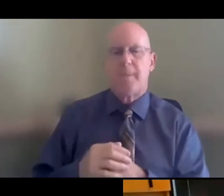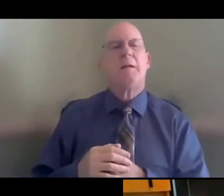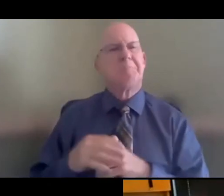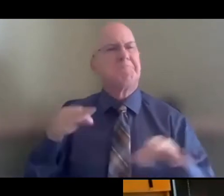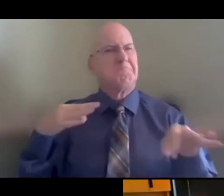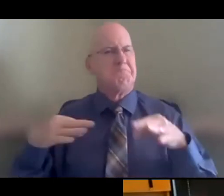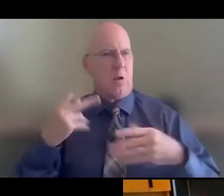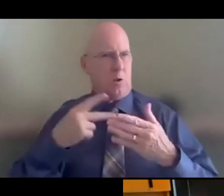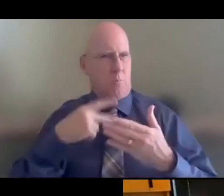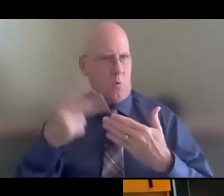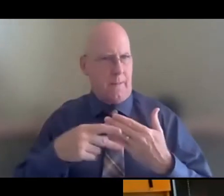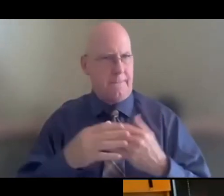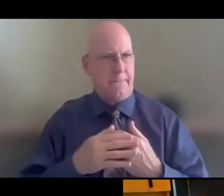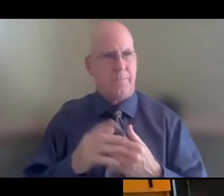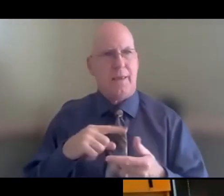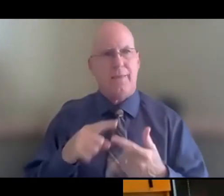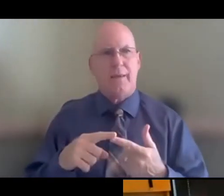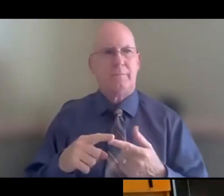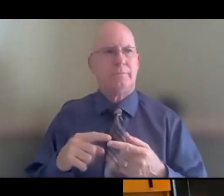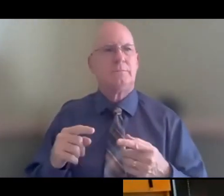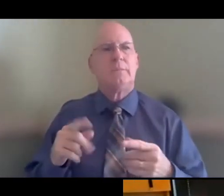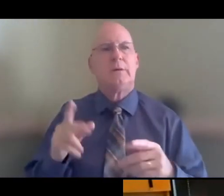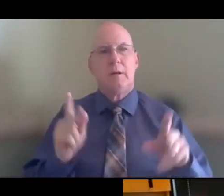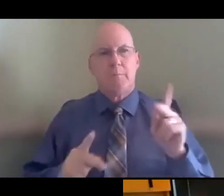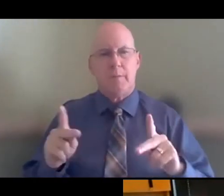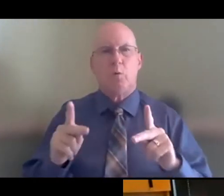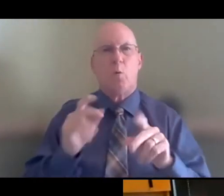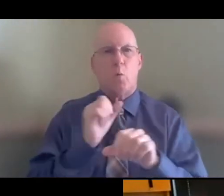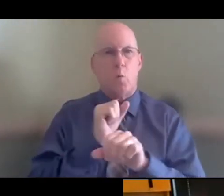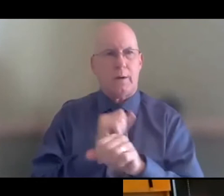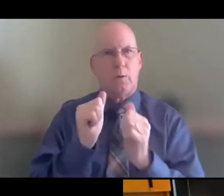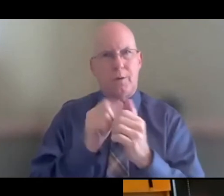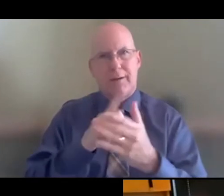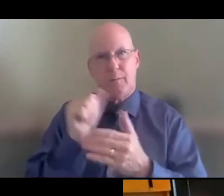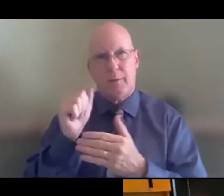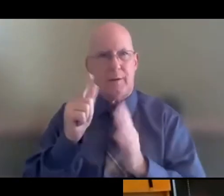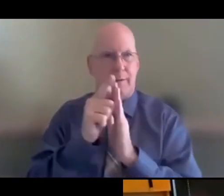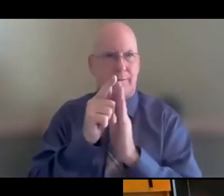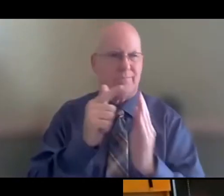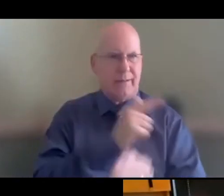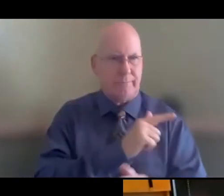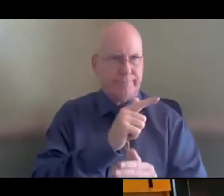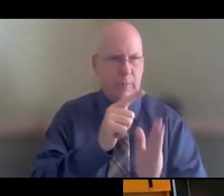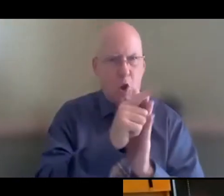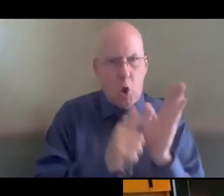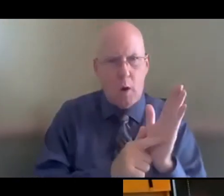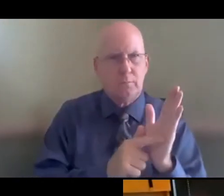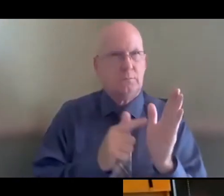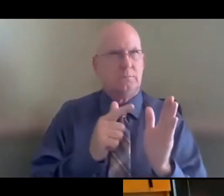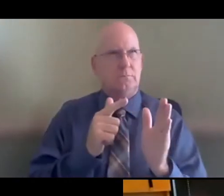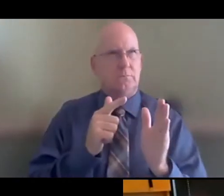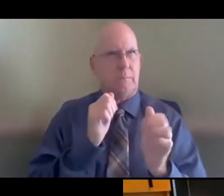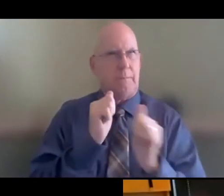and then I'll throw out persons working with disabilities legislation from 2 years ago and here in the state, which I think is a little